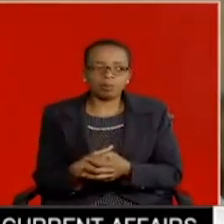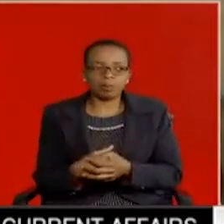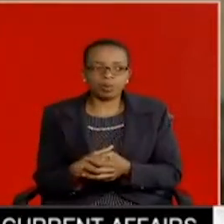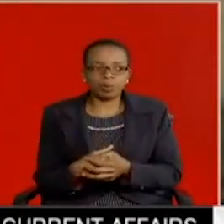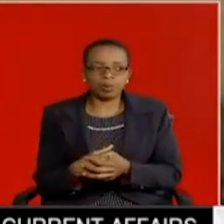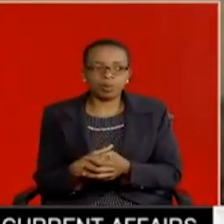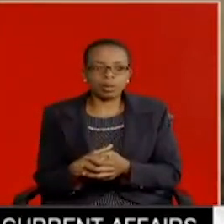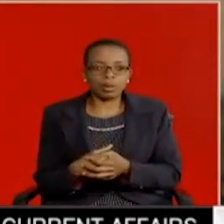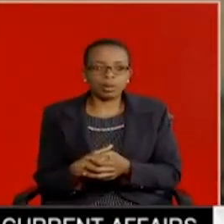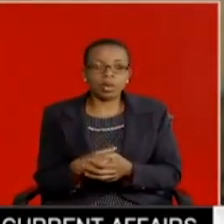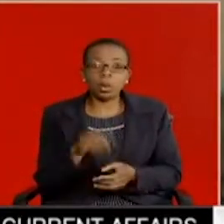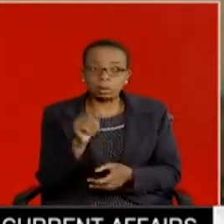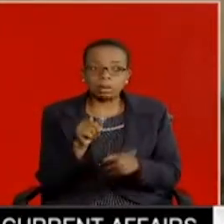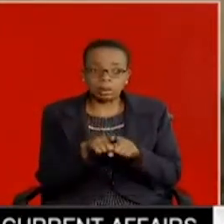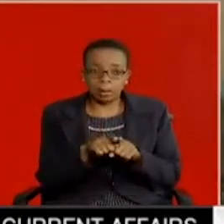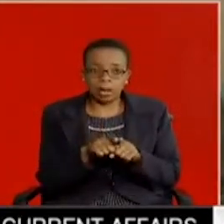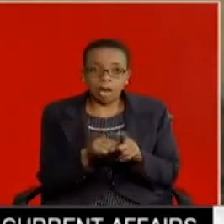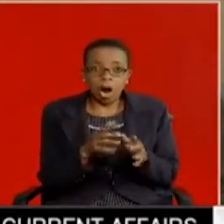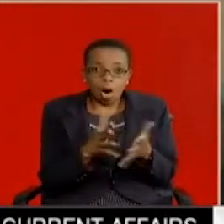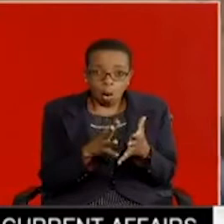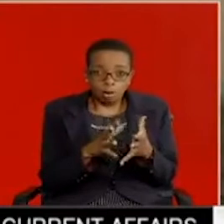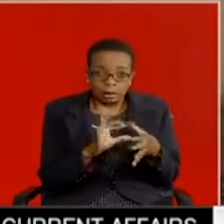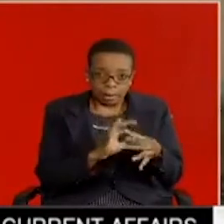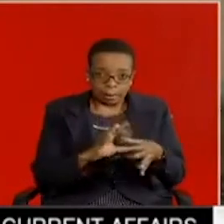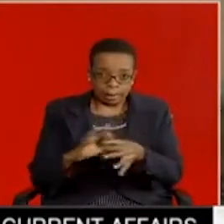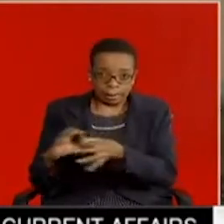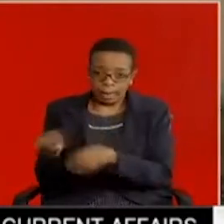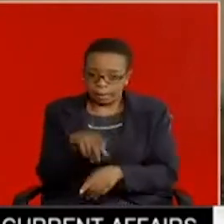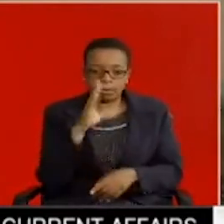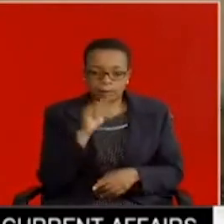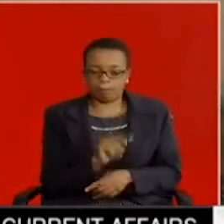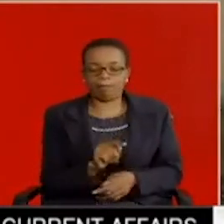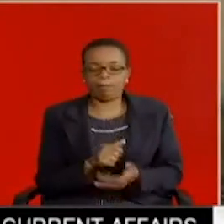And so that is the cold chain we are talking about.